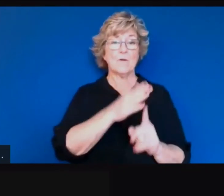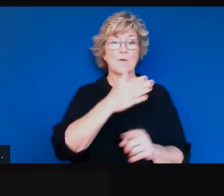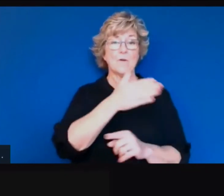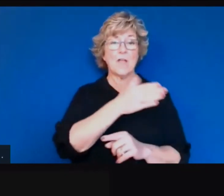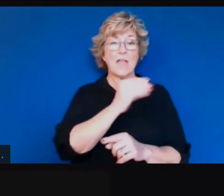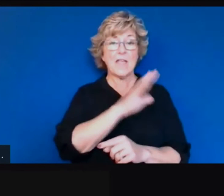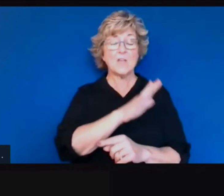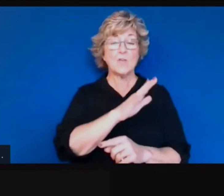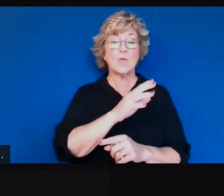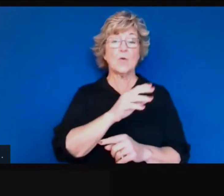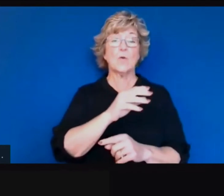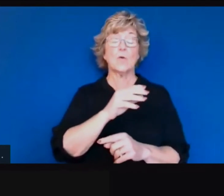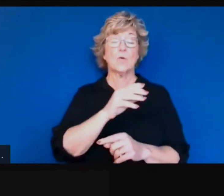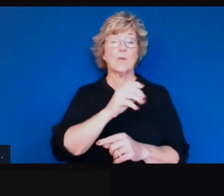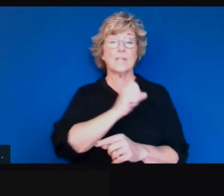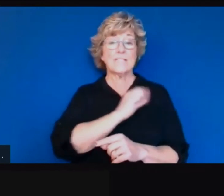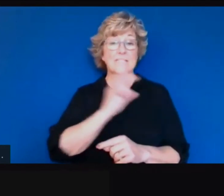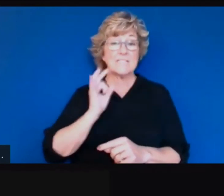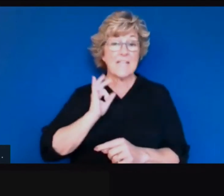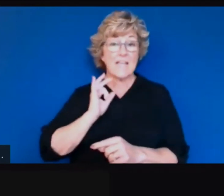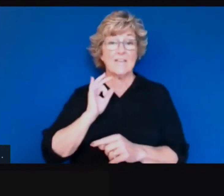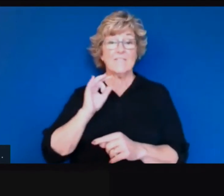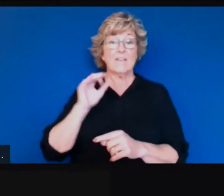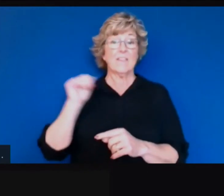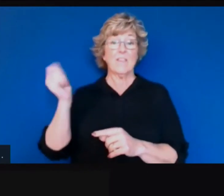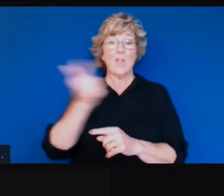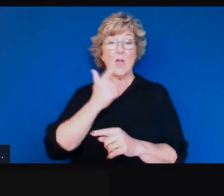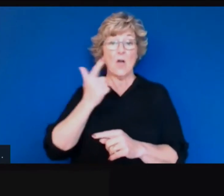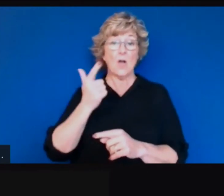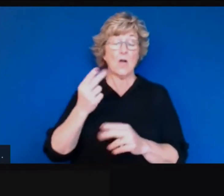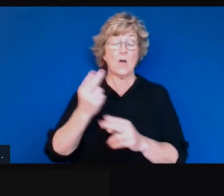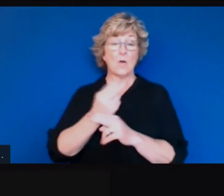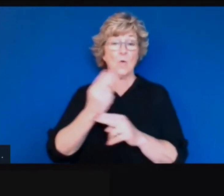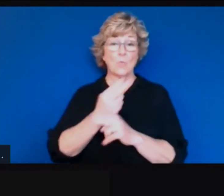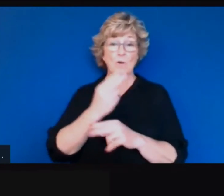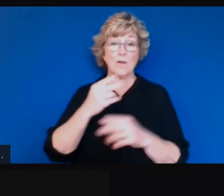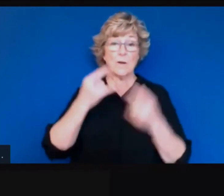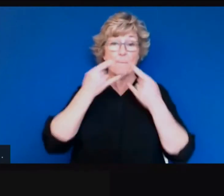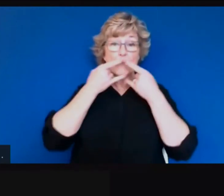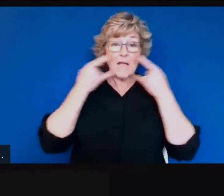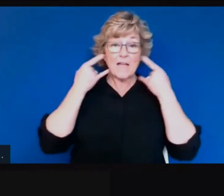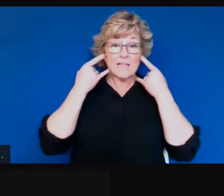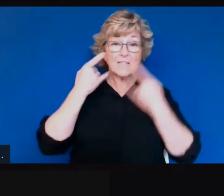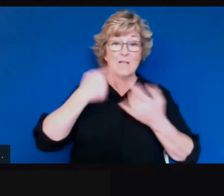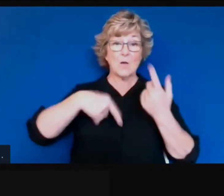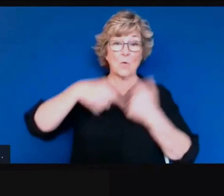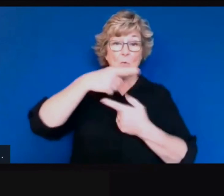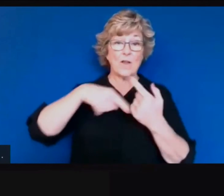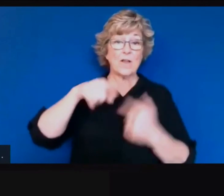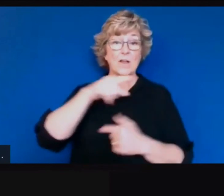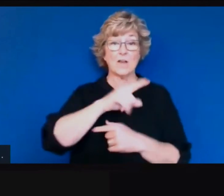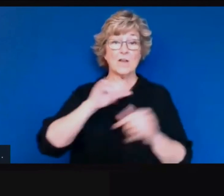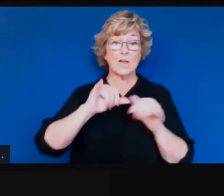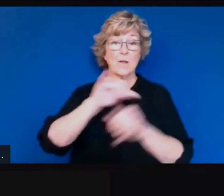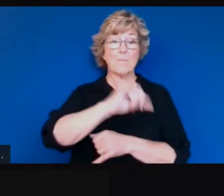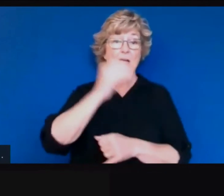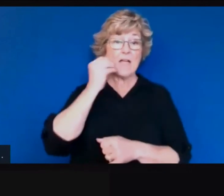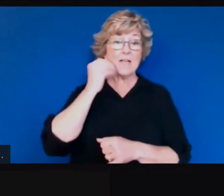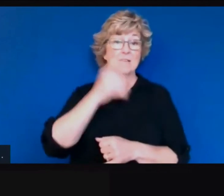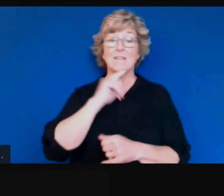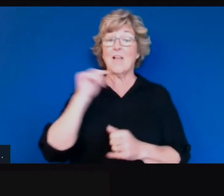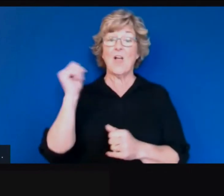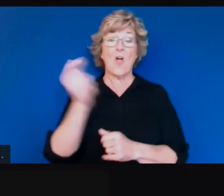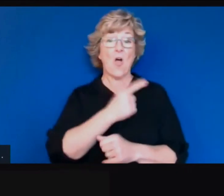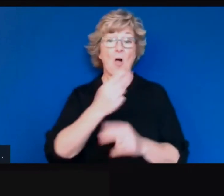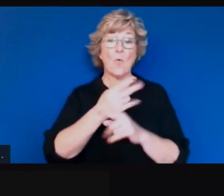you have around staff? Do they all wear masks around you? And what that procedure is, given that you are back in quarantine? Yeah, everybody wears masks. We have